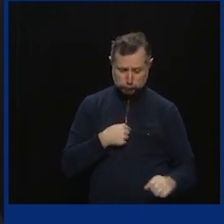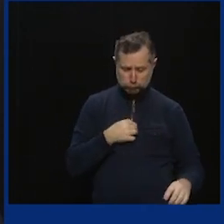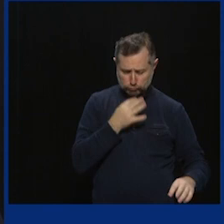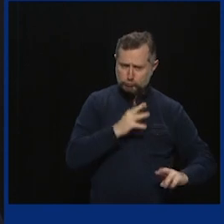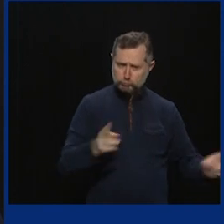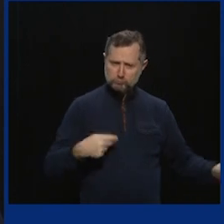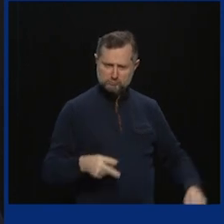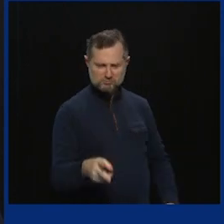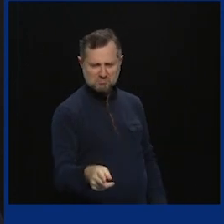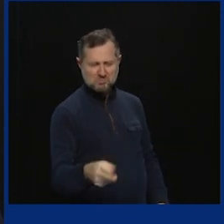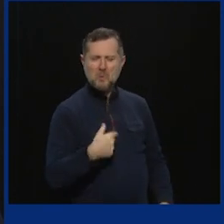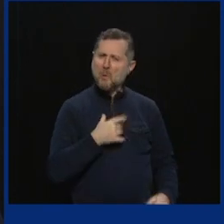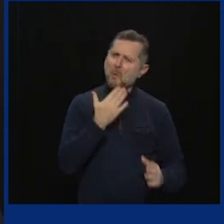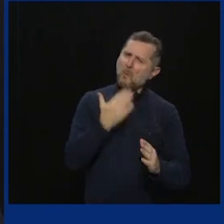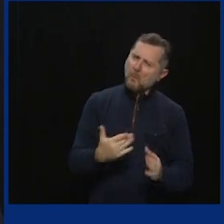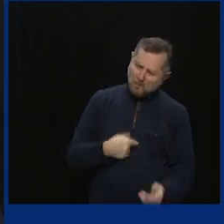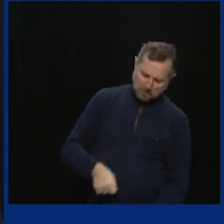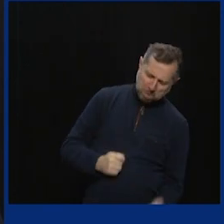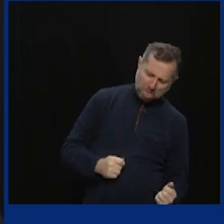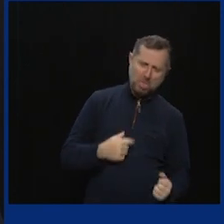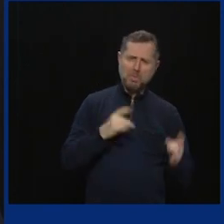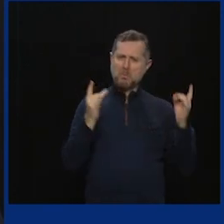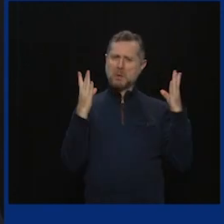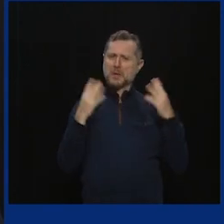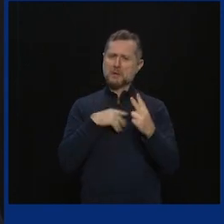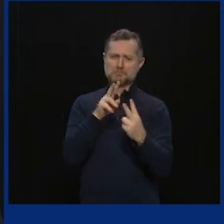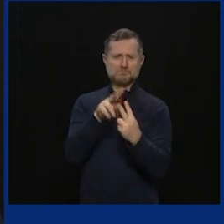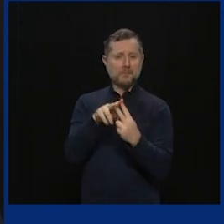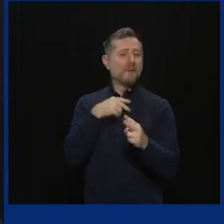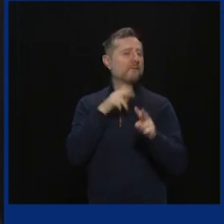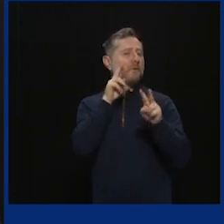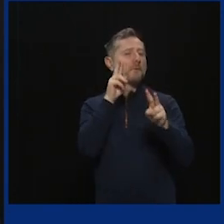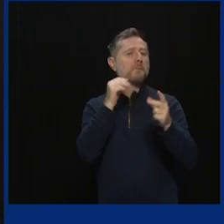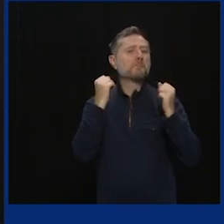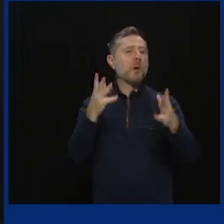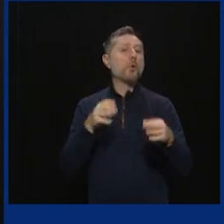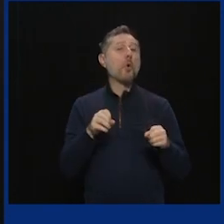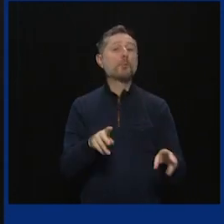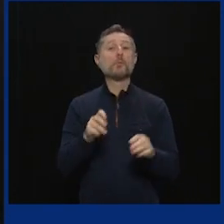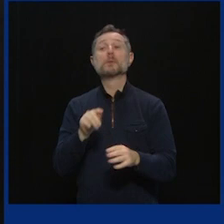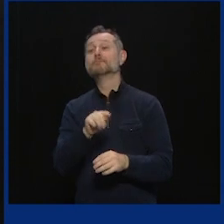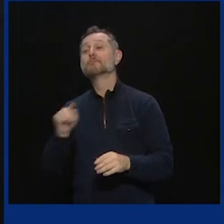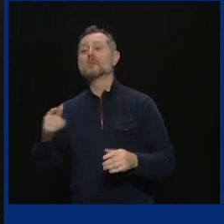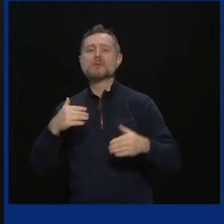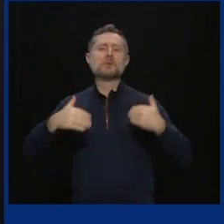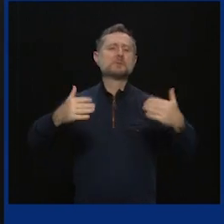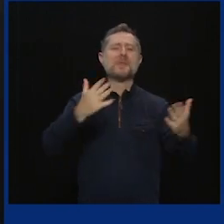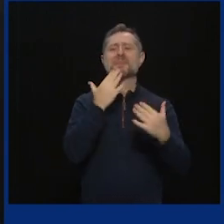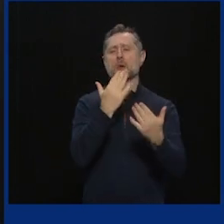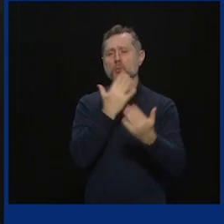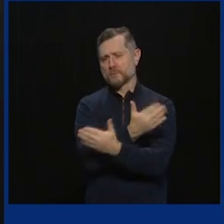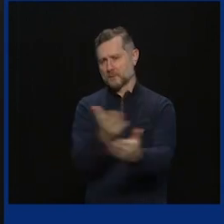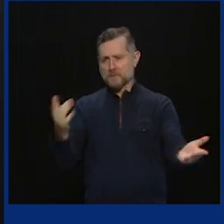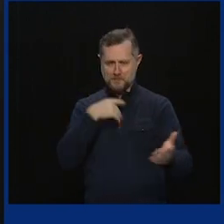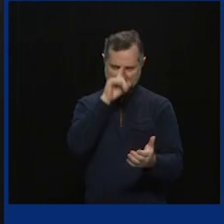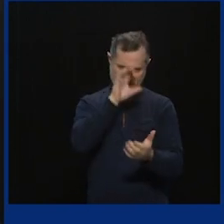Governor, so I look forward to spending many more occasions with all of you, and thank you all for believing. Thank you.